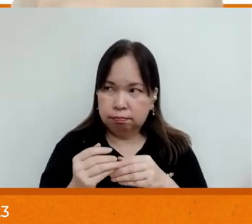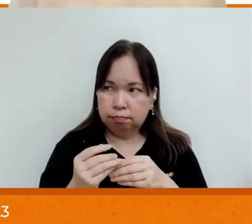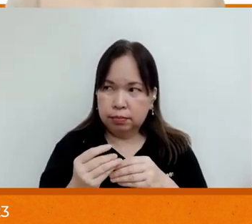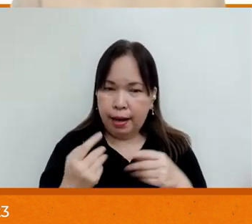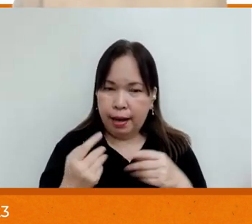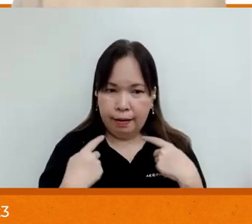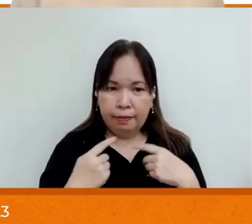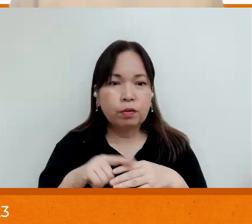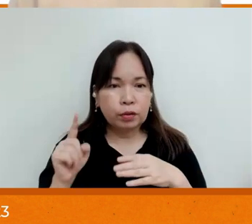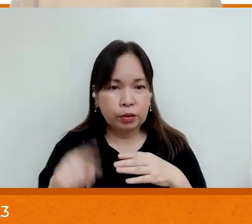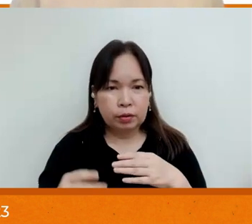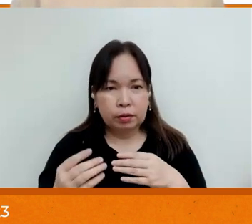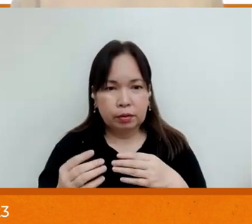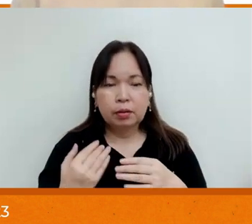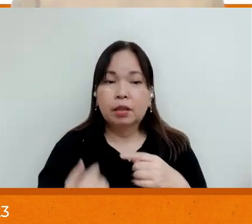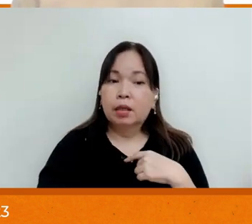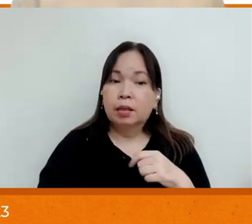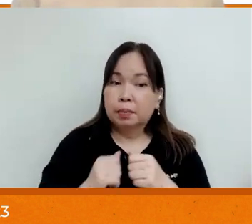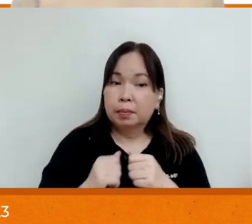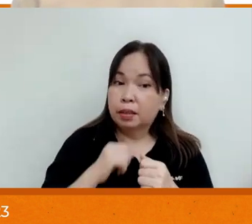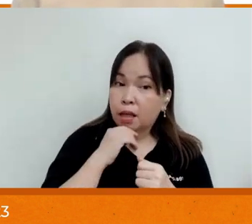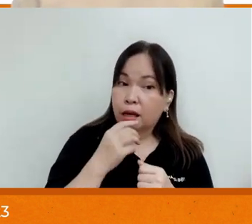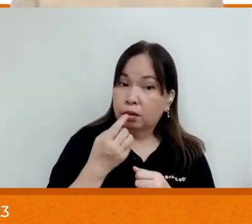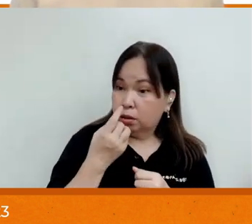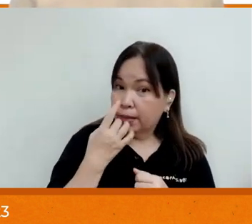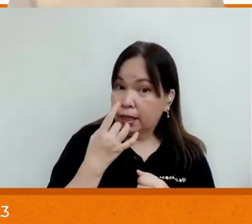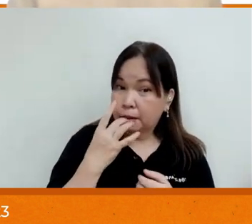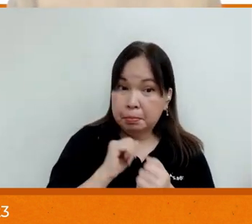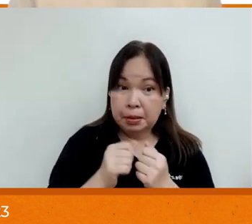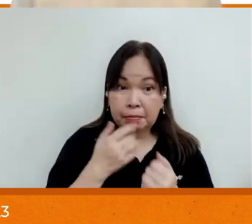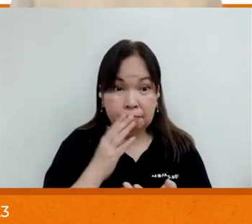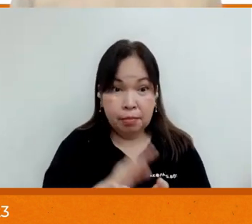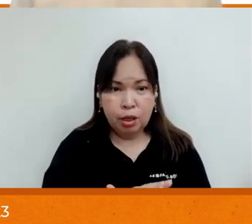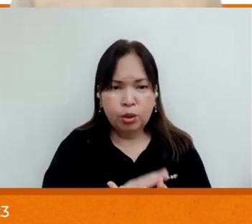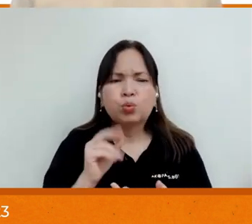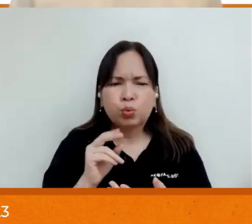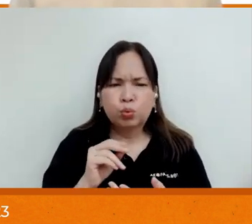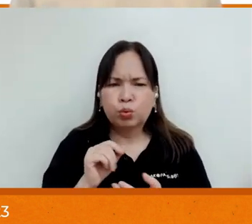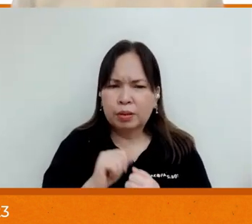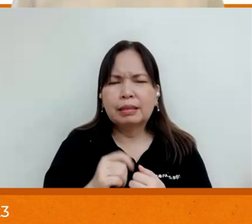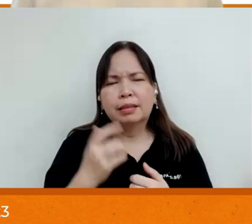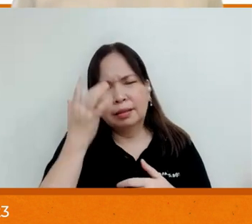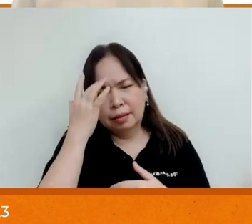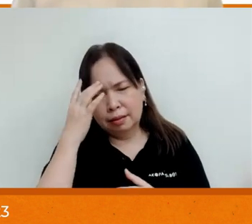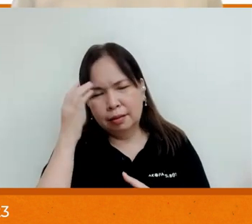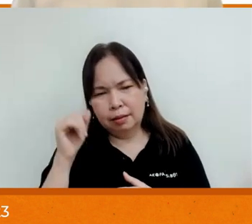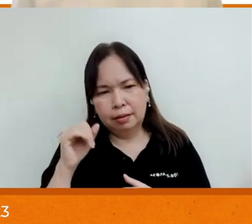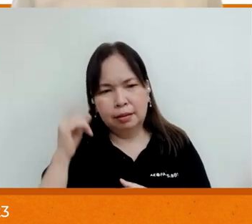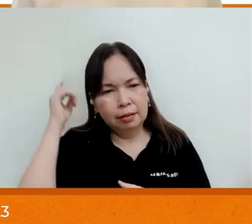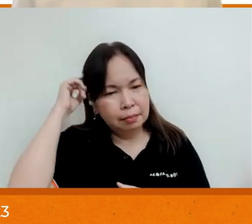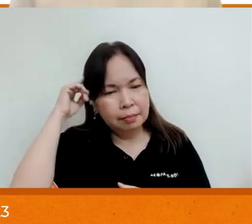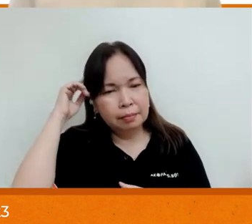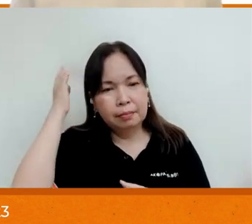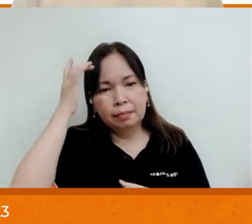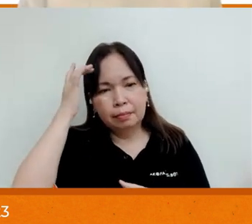Cherry, we don't have to necessarily see medications as a bad thing, no? It's something, because it's a neurobiological disorder. Sometimes it's really